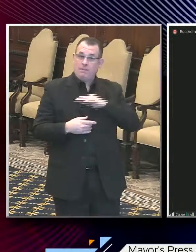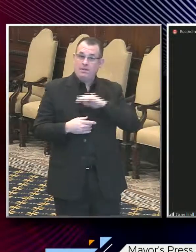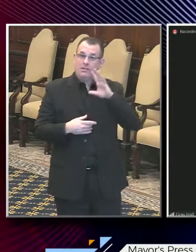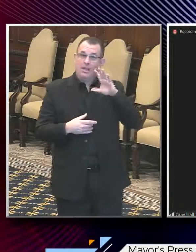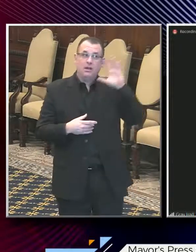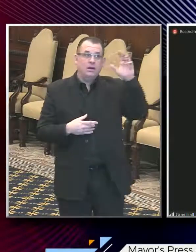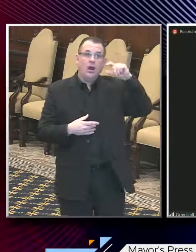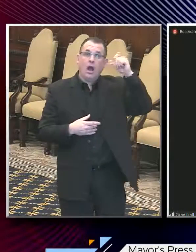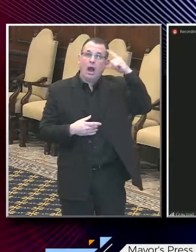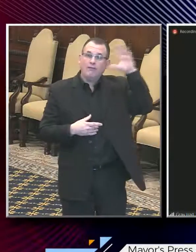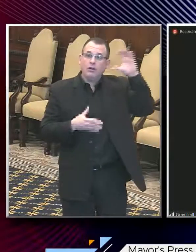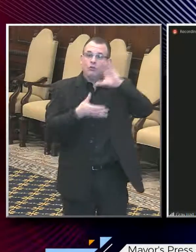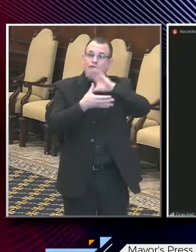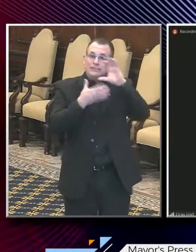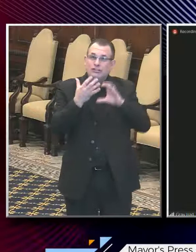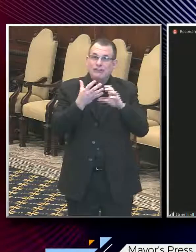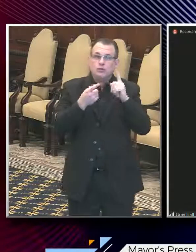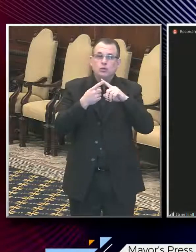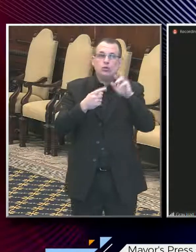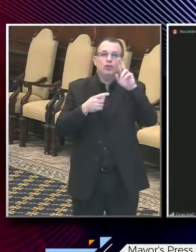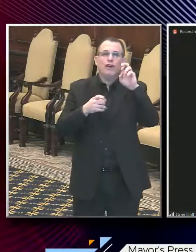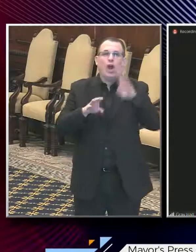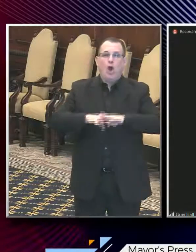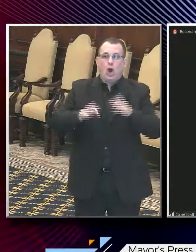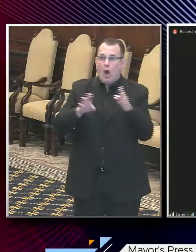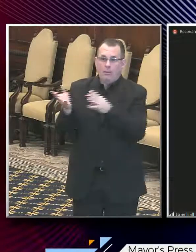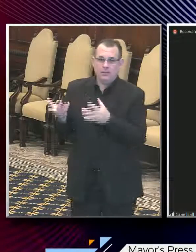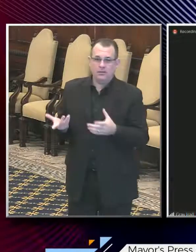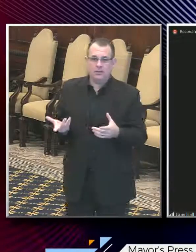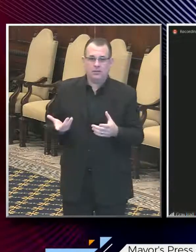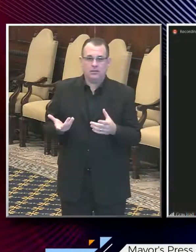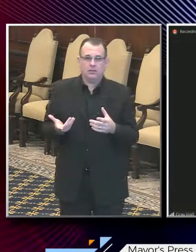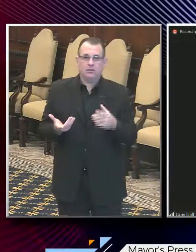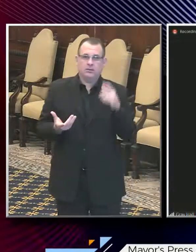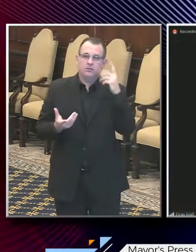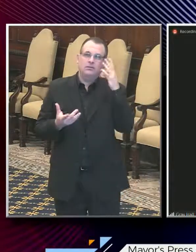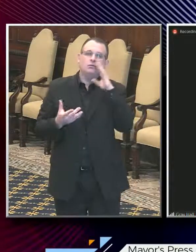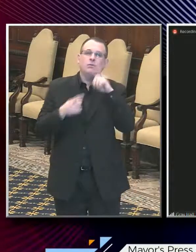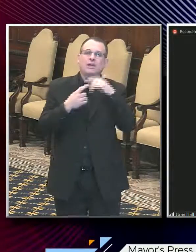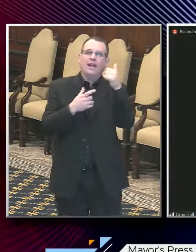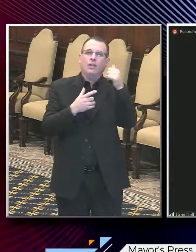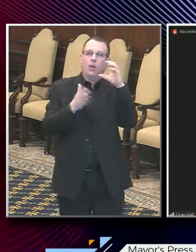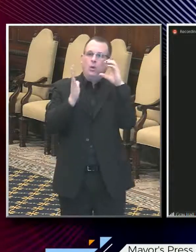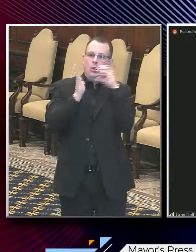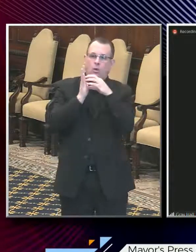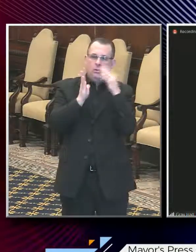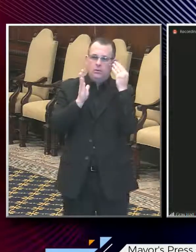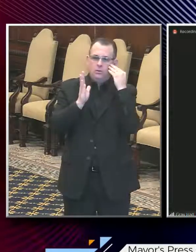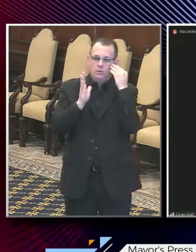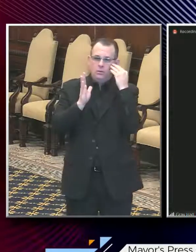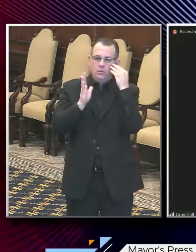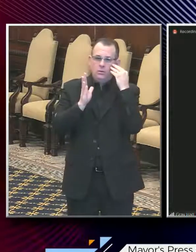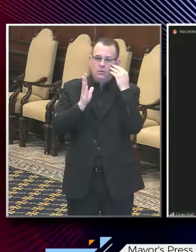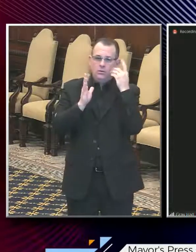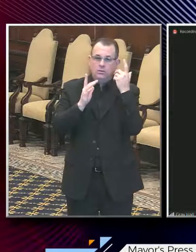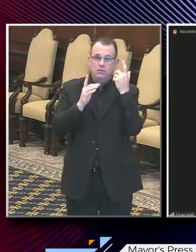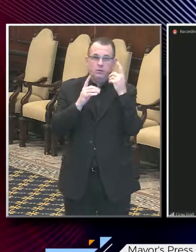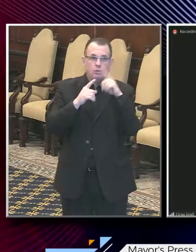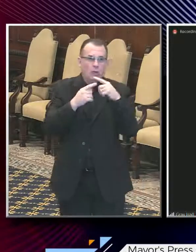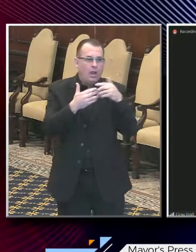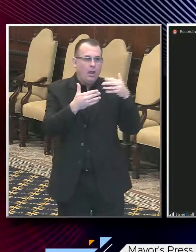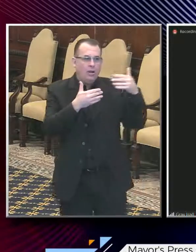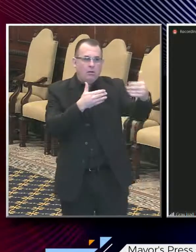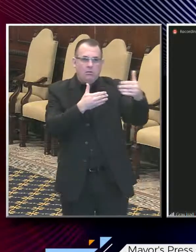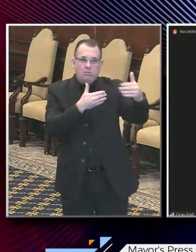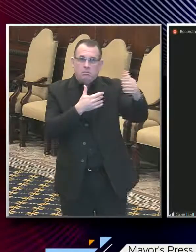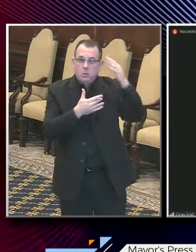to reopen? Everyone talking about that yellow phase, and how far away do you see Philadelphia? You kind of touched on this, but how far away do you see Philadelphia entering into that